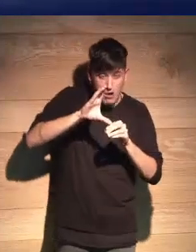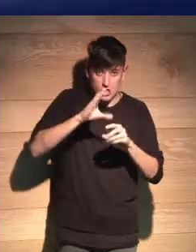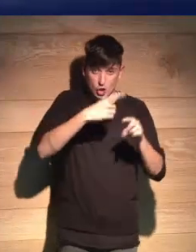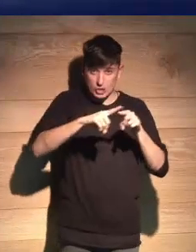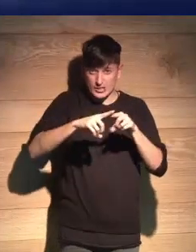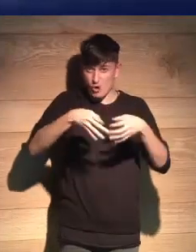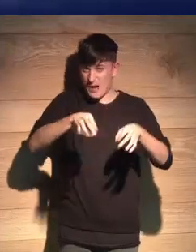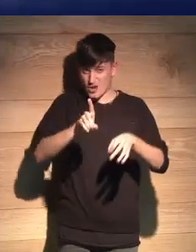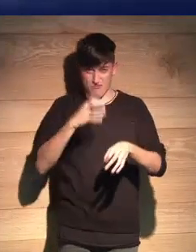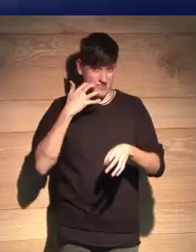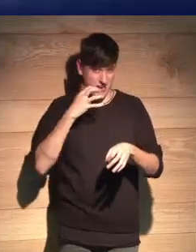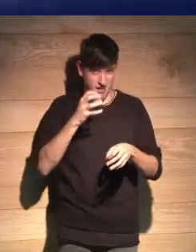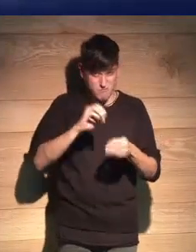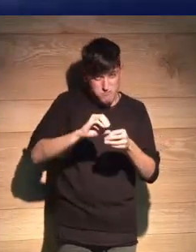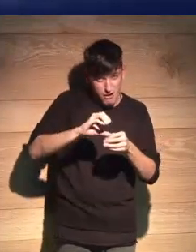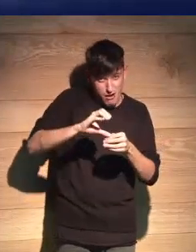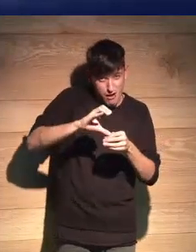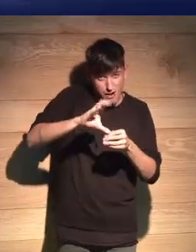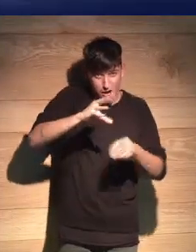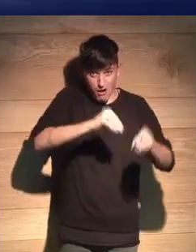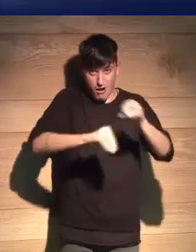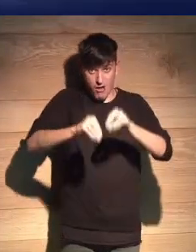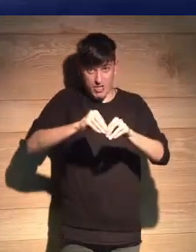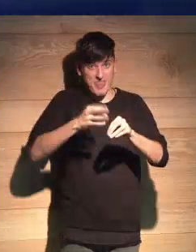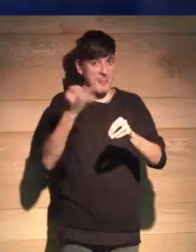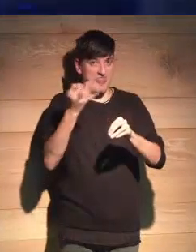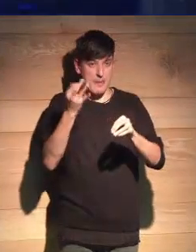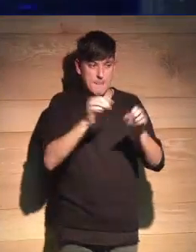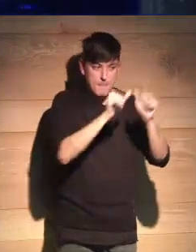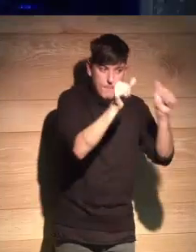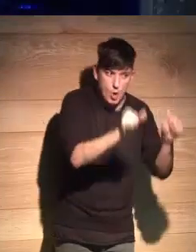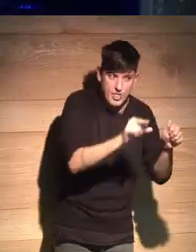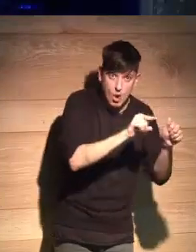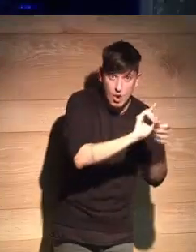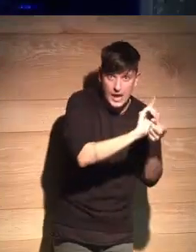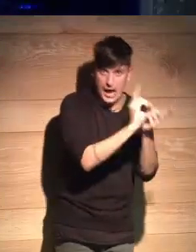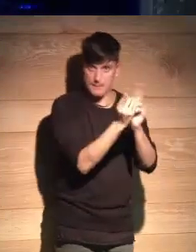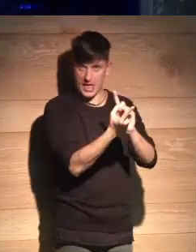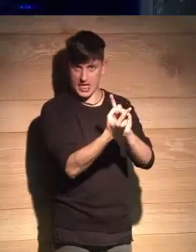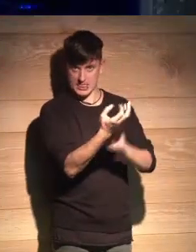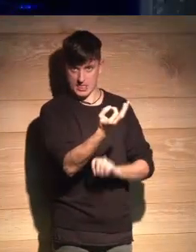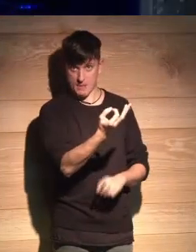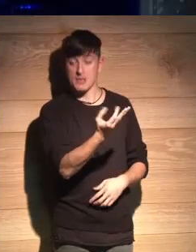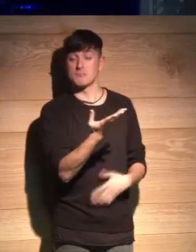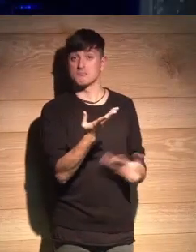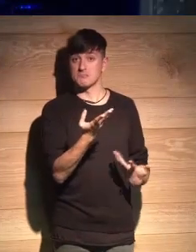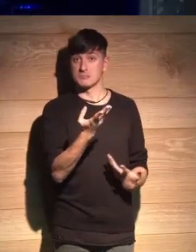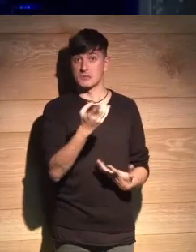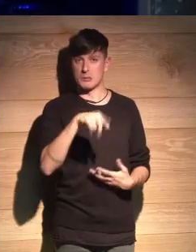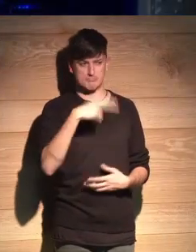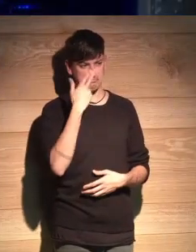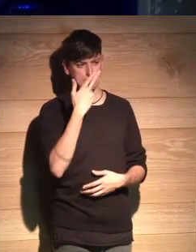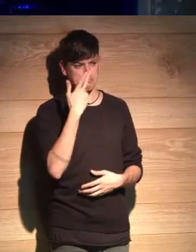abnormalities, we have no other answer than a change of model. Because it's quite interesting to